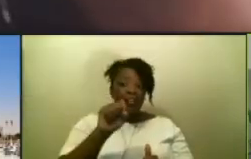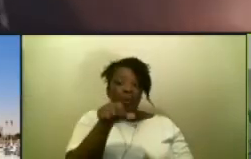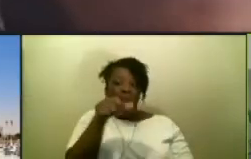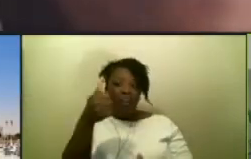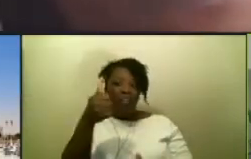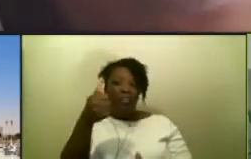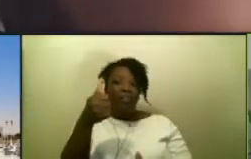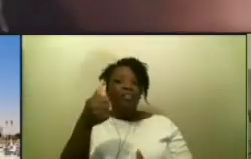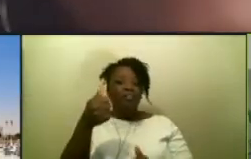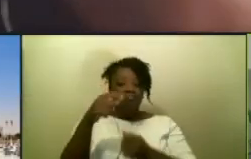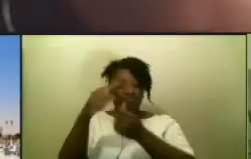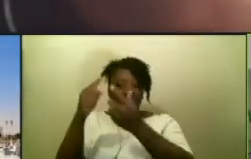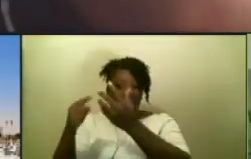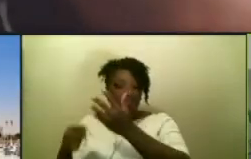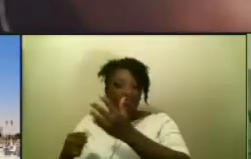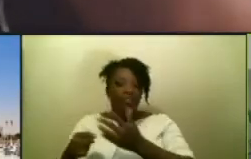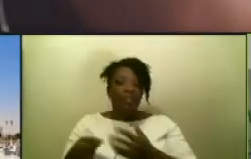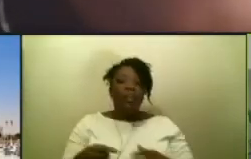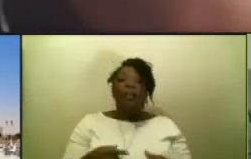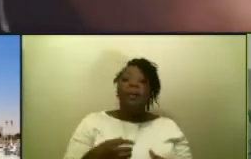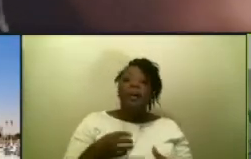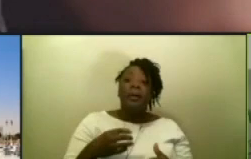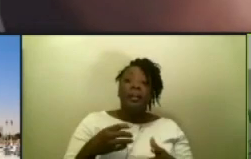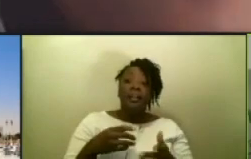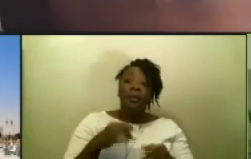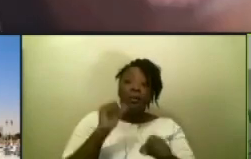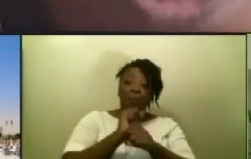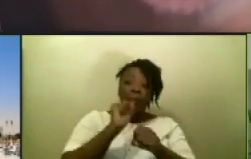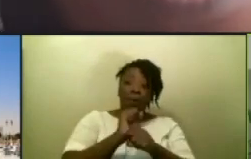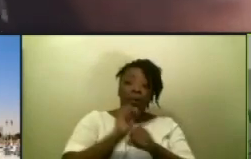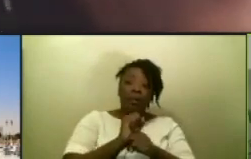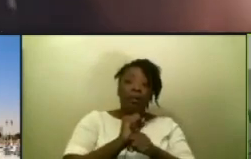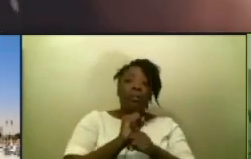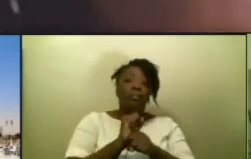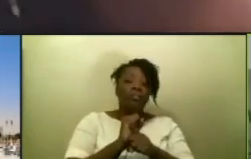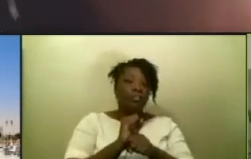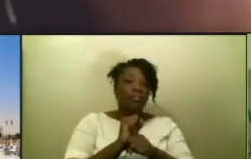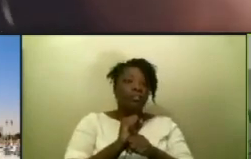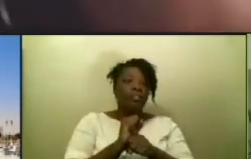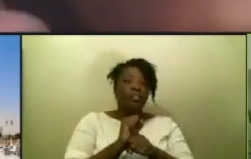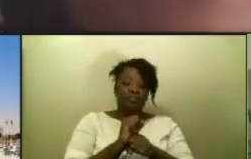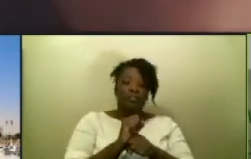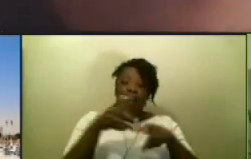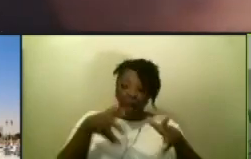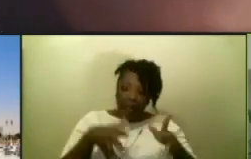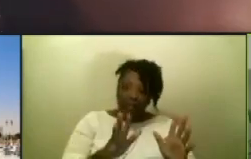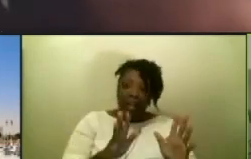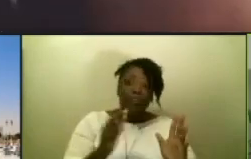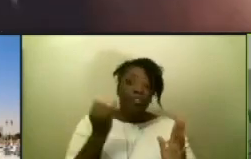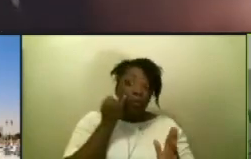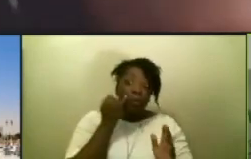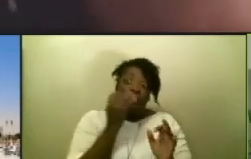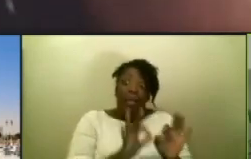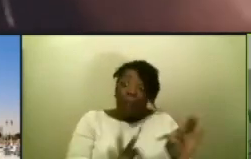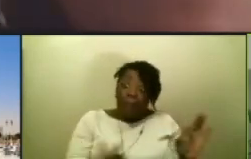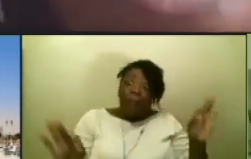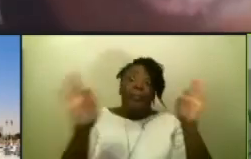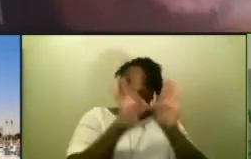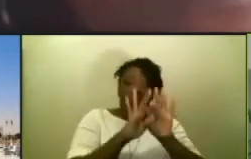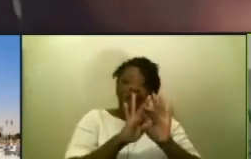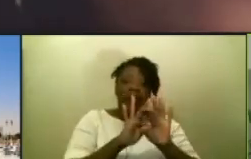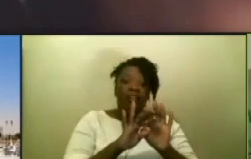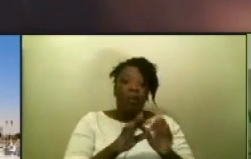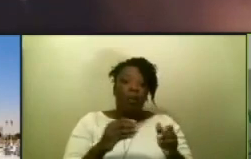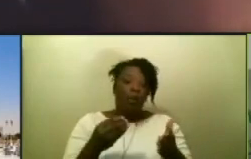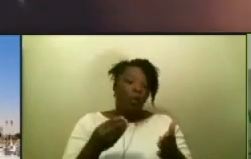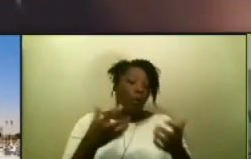It gives employment authorization to individuals in critical infrastructure, including people who work in agriculture or meat